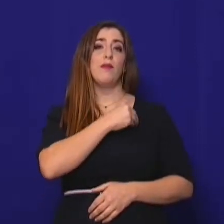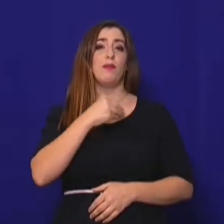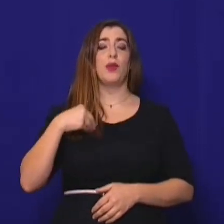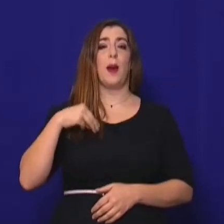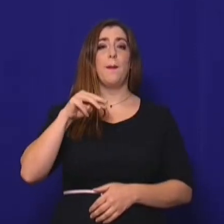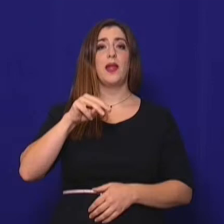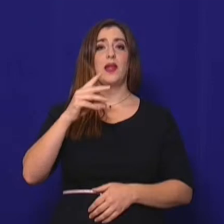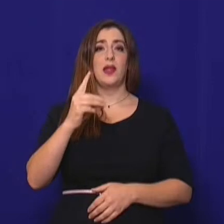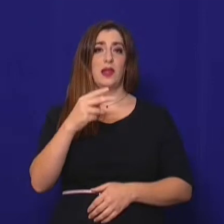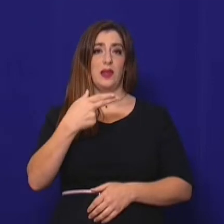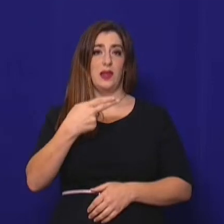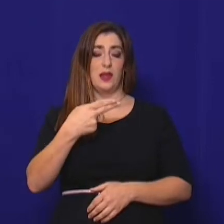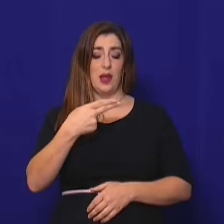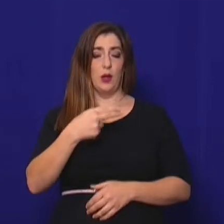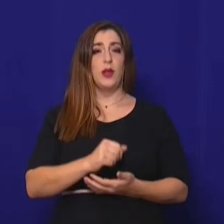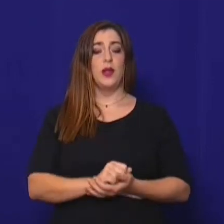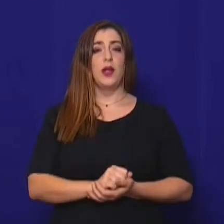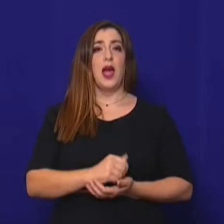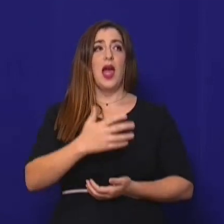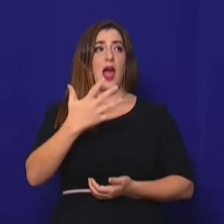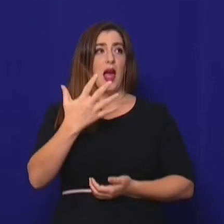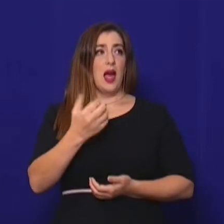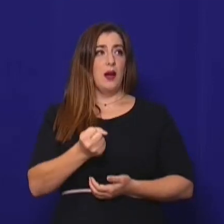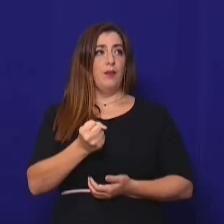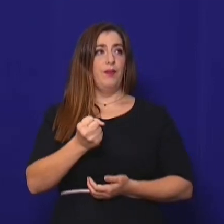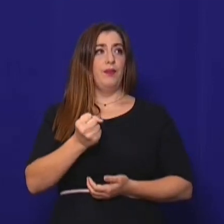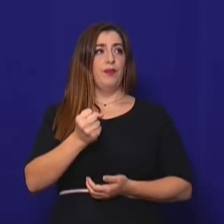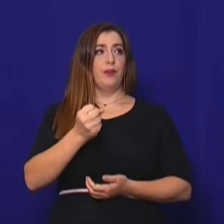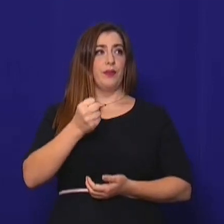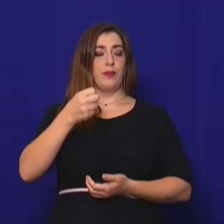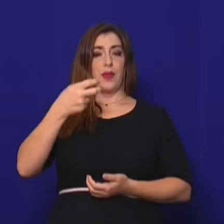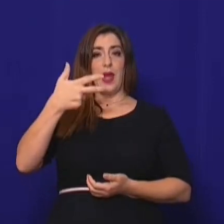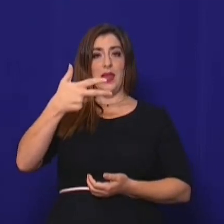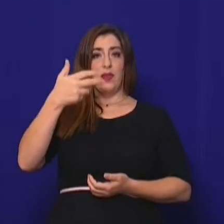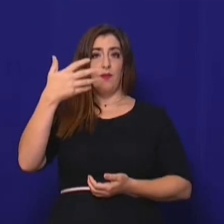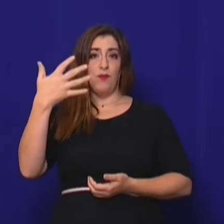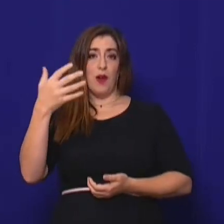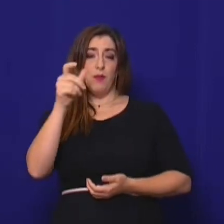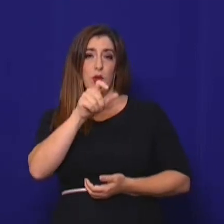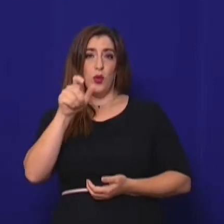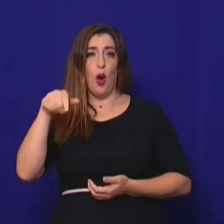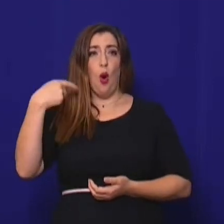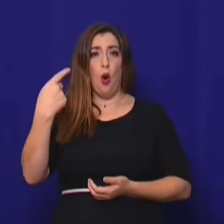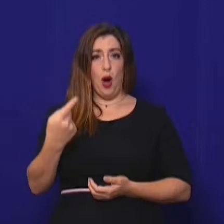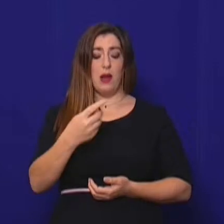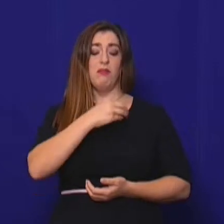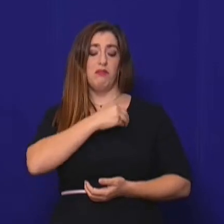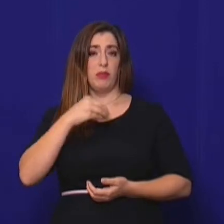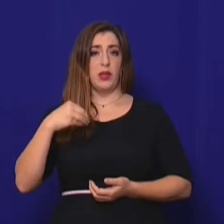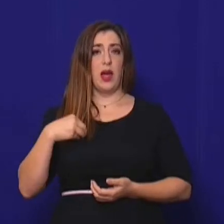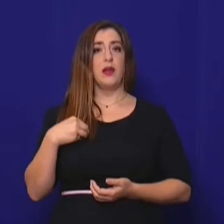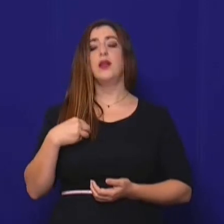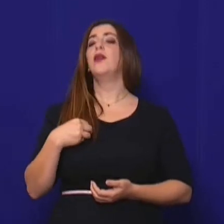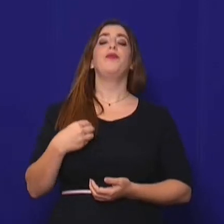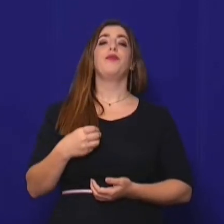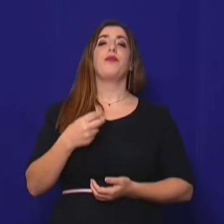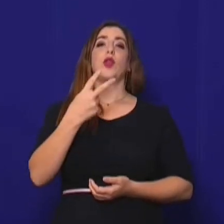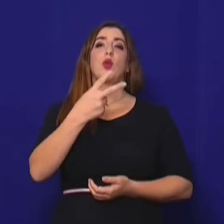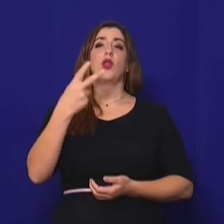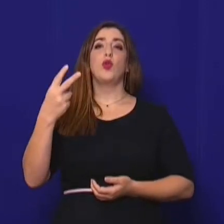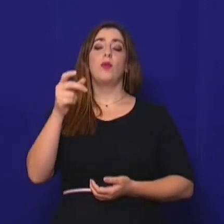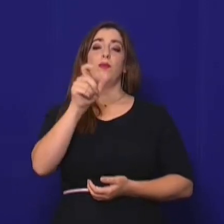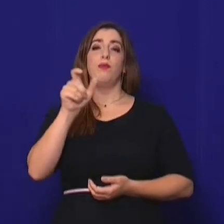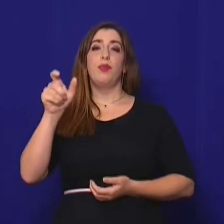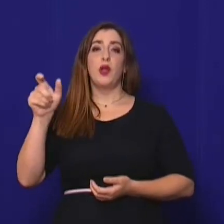persuna fil-wards l-oħra li għandna f'Mater Dei li huma attrezzati għal COVID, 22 persuna f'Boffa,